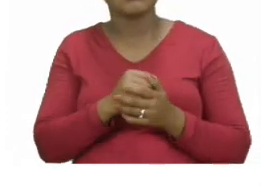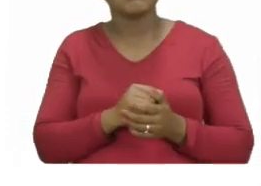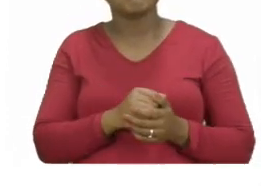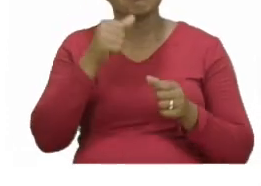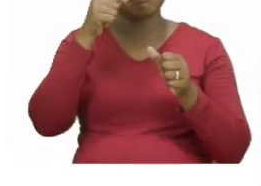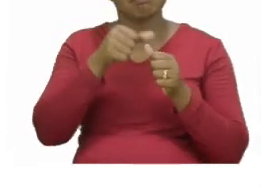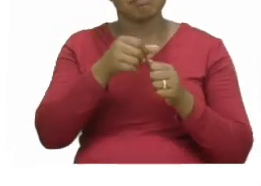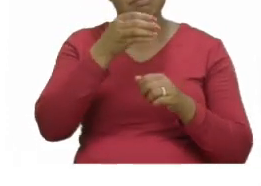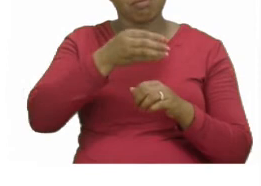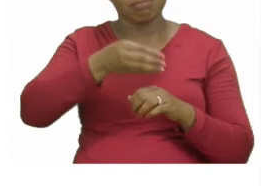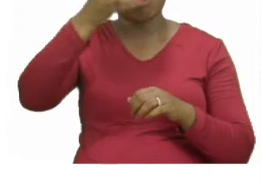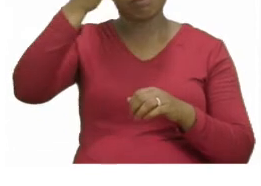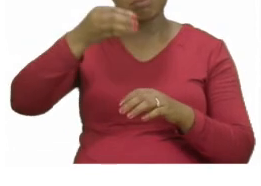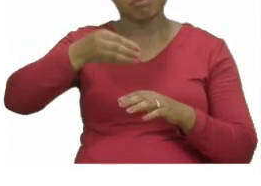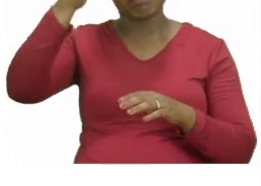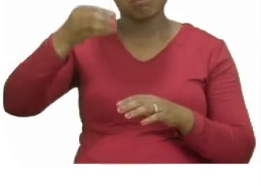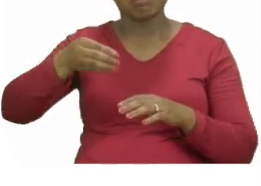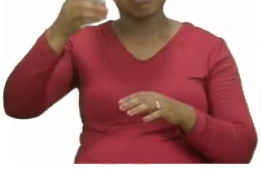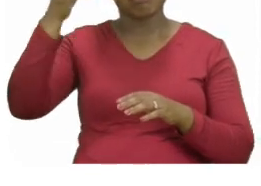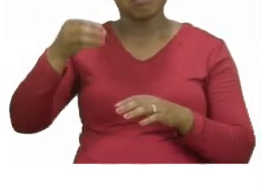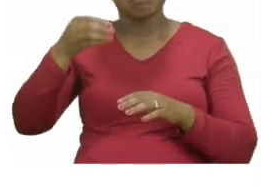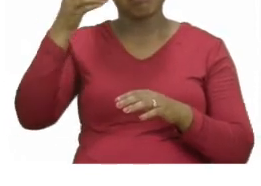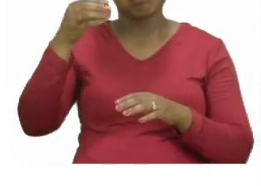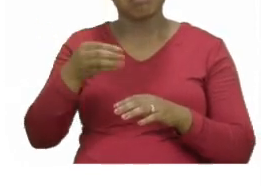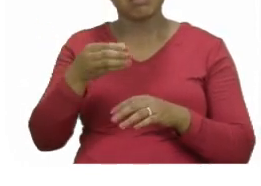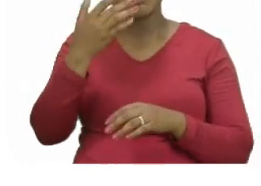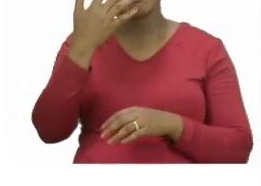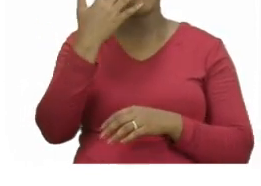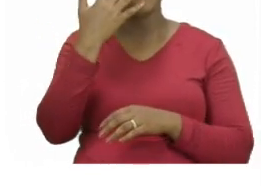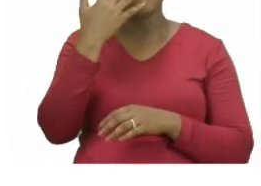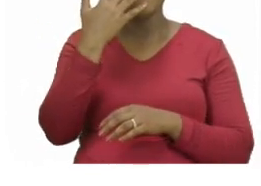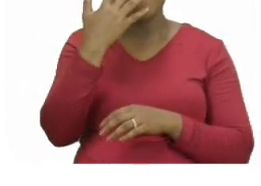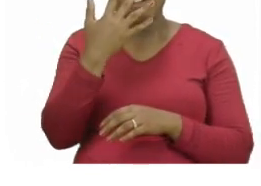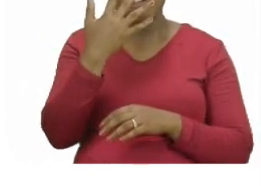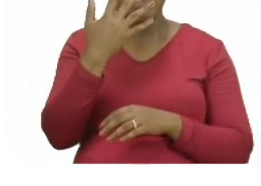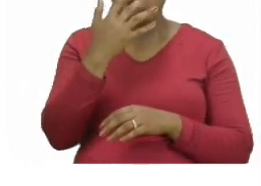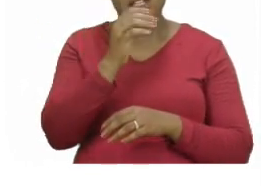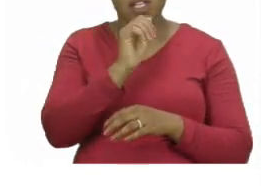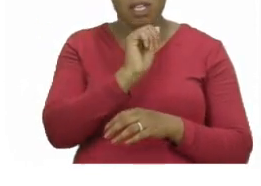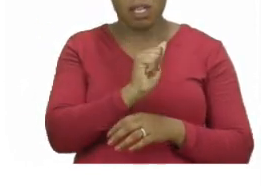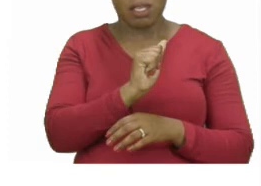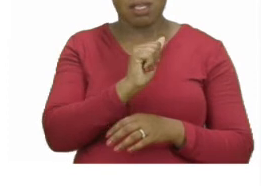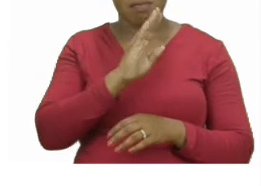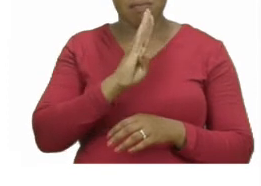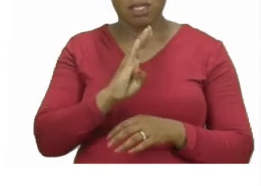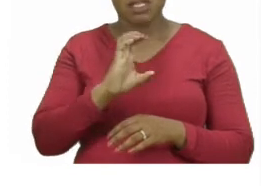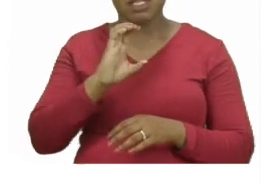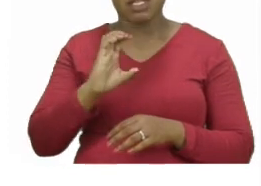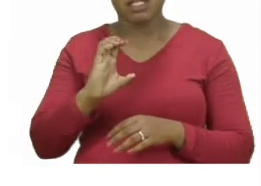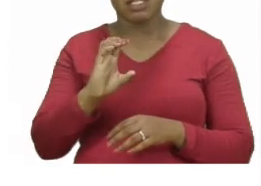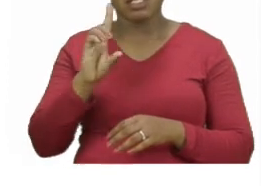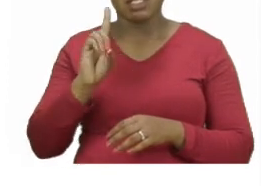5 bottles and each bottle is labeled A, B, C, D